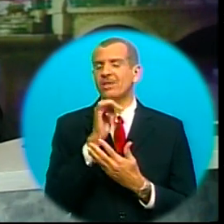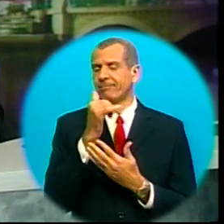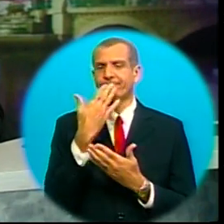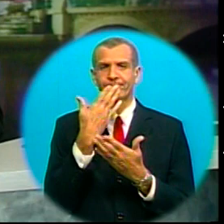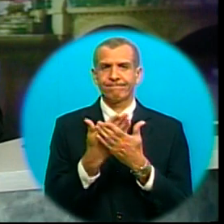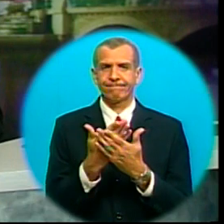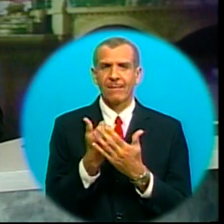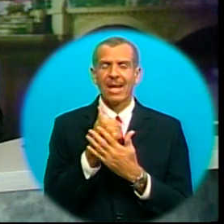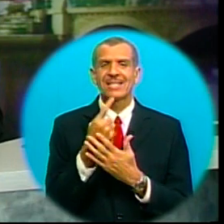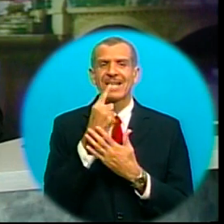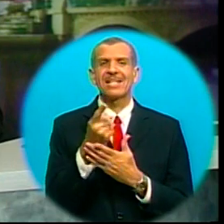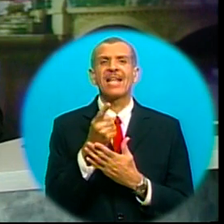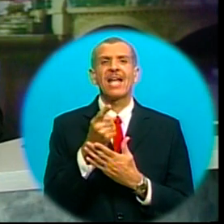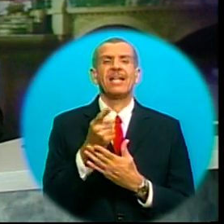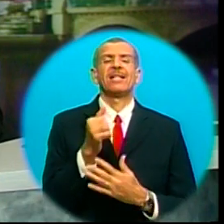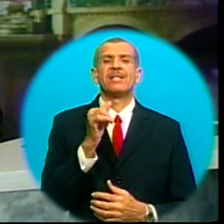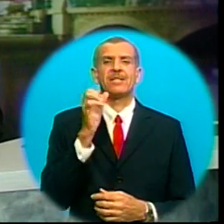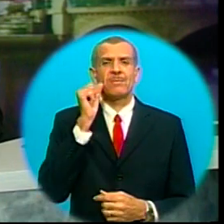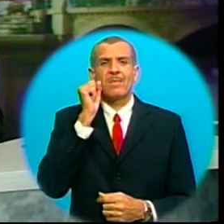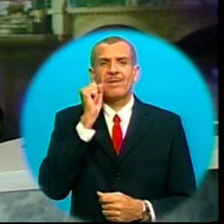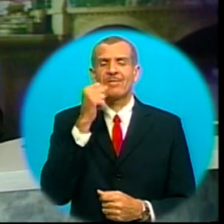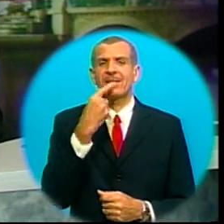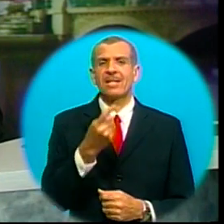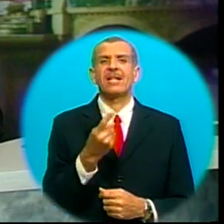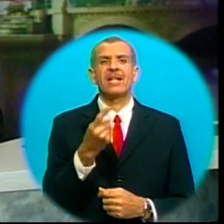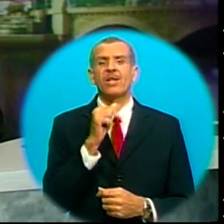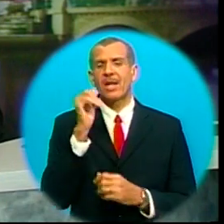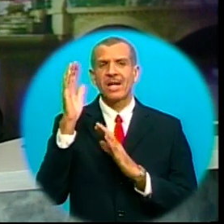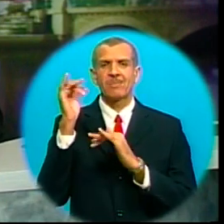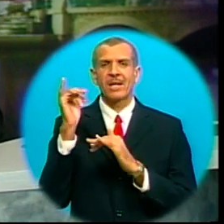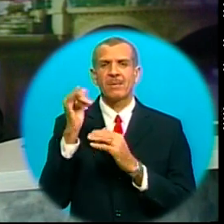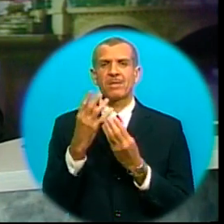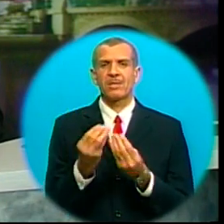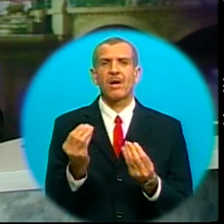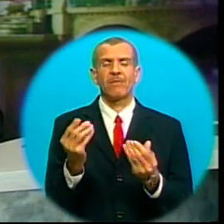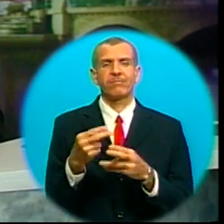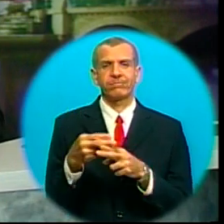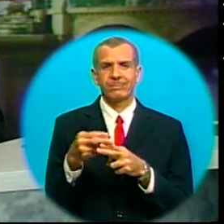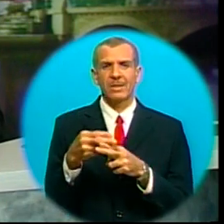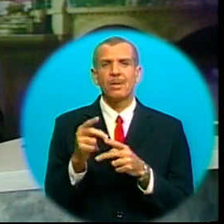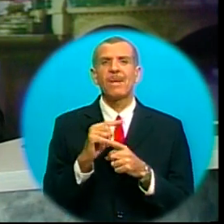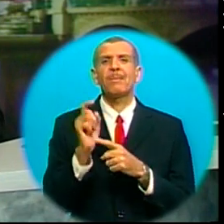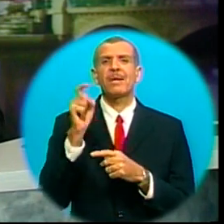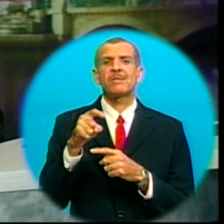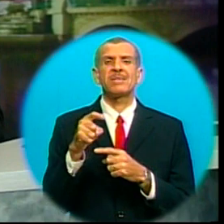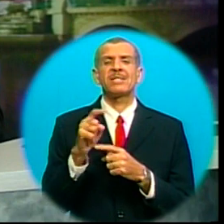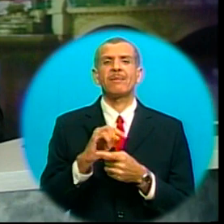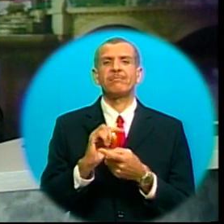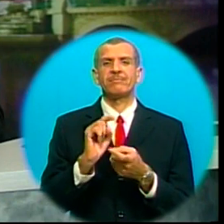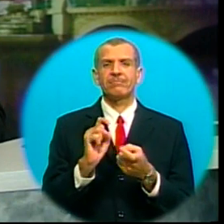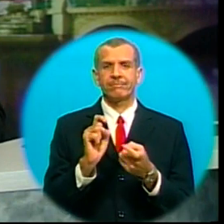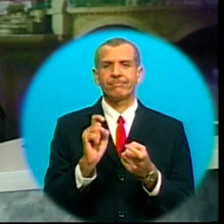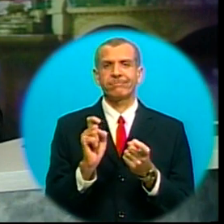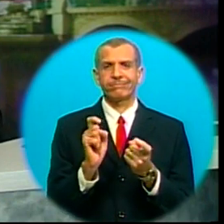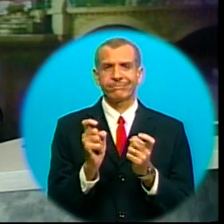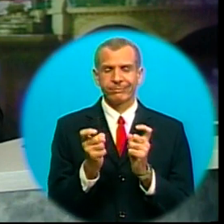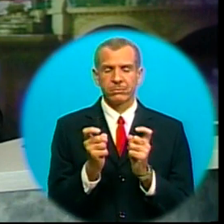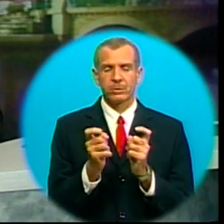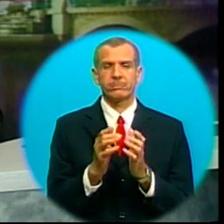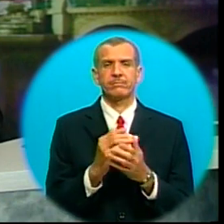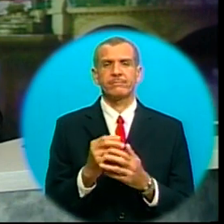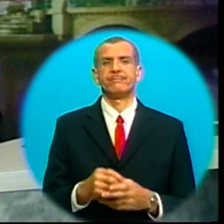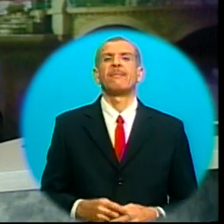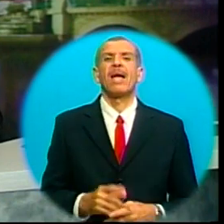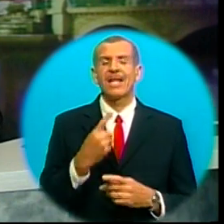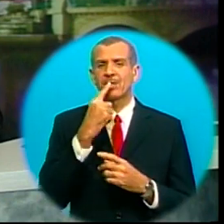untenable, Ms. Smith says while they do not expect the matter to be solved overnight, there has to be some movement on the issue. She tells